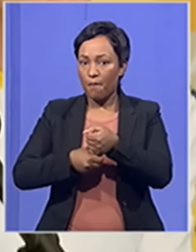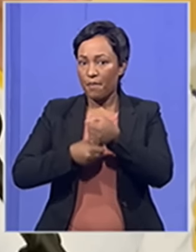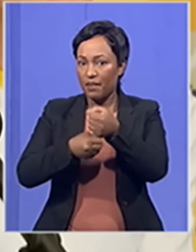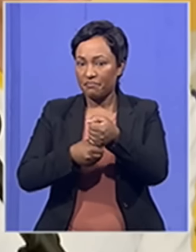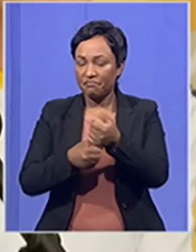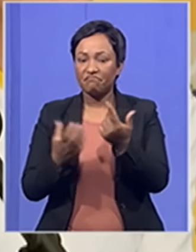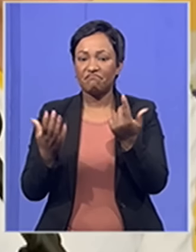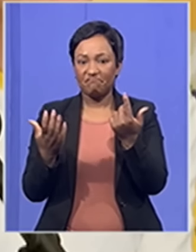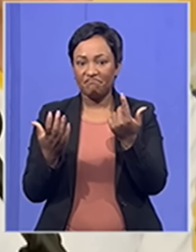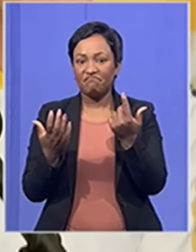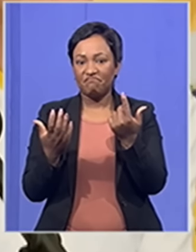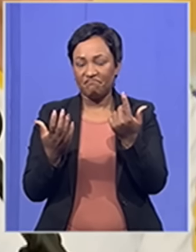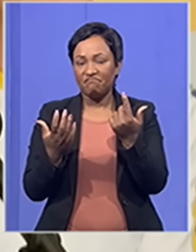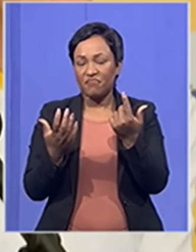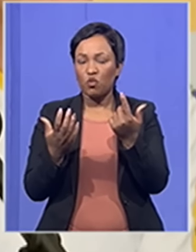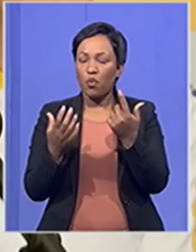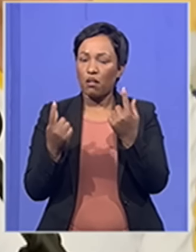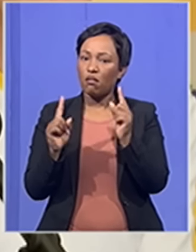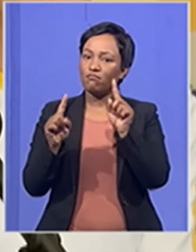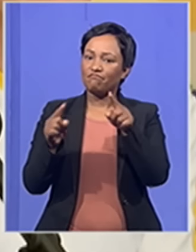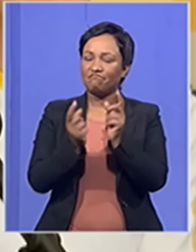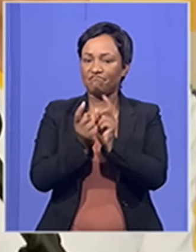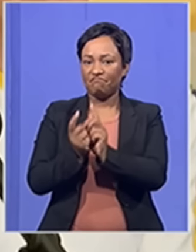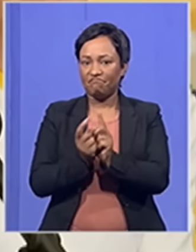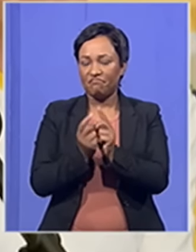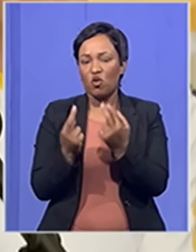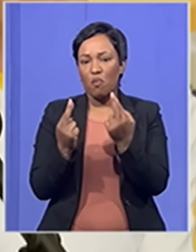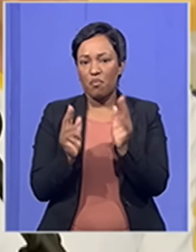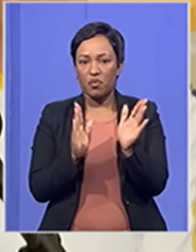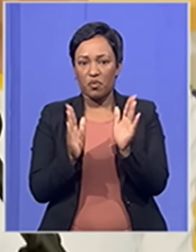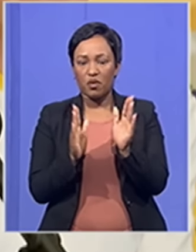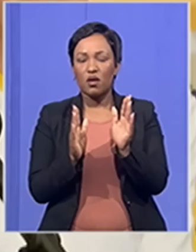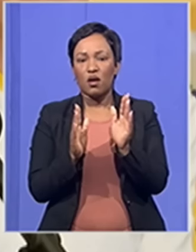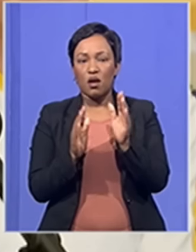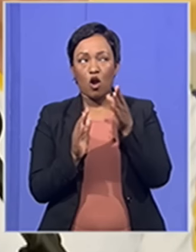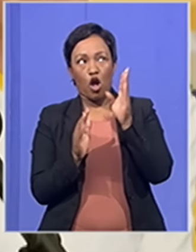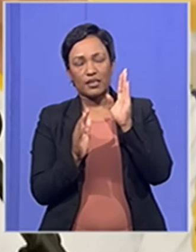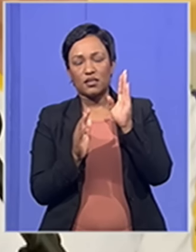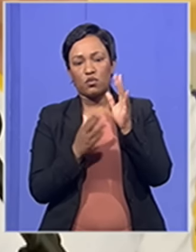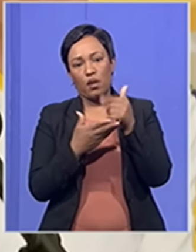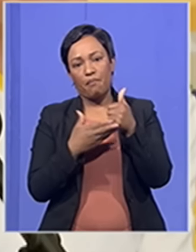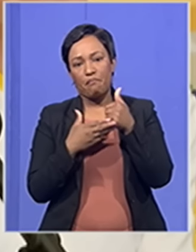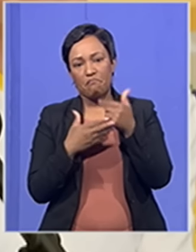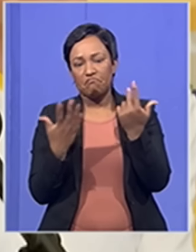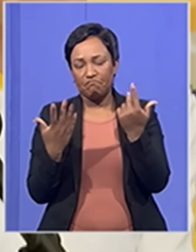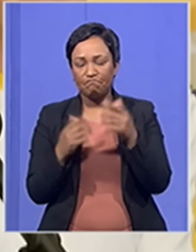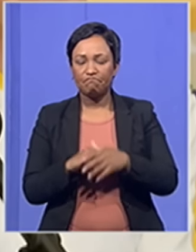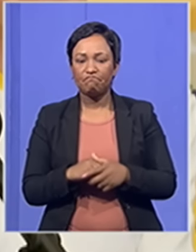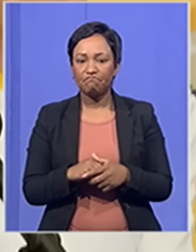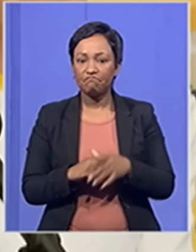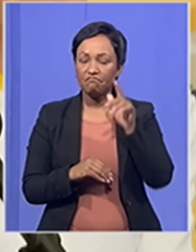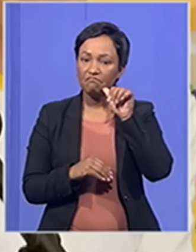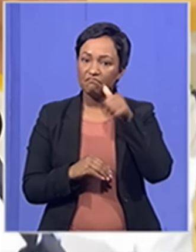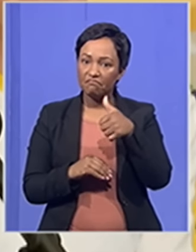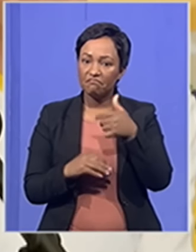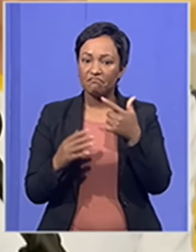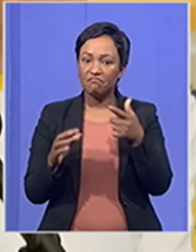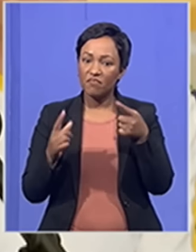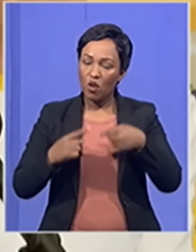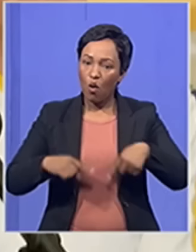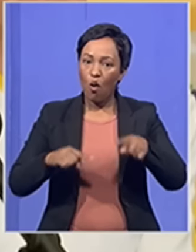hopefully things can go in our favor now. You know, hopefully the football gods will be on our side. And tomorrow we all